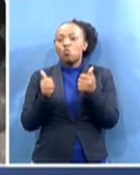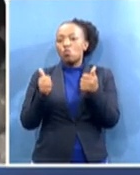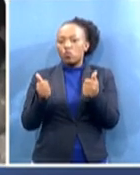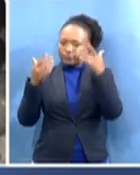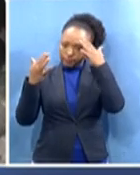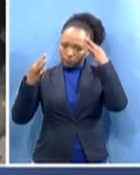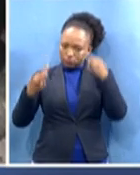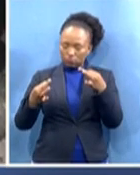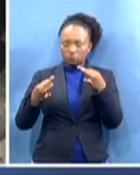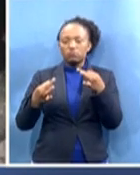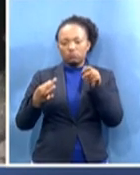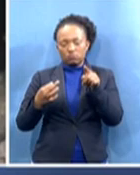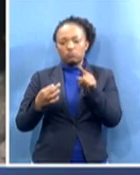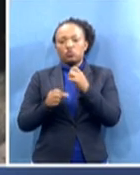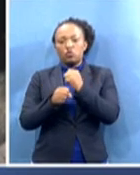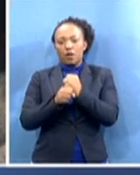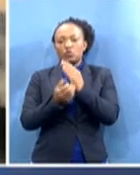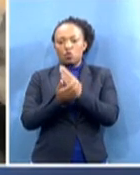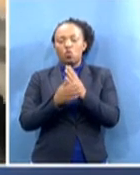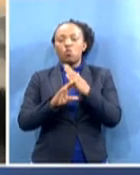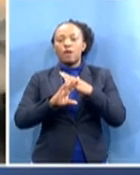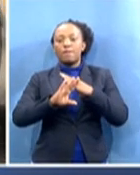prevent further